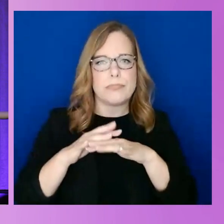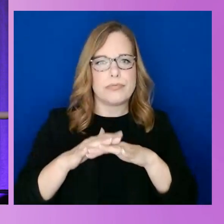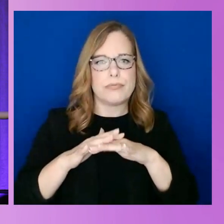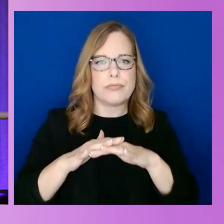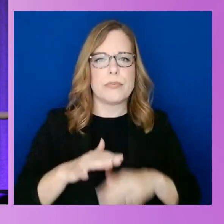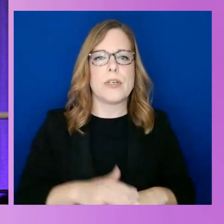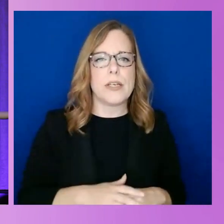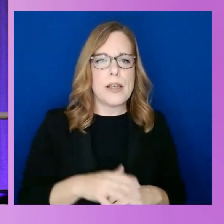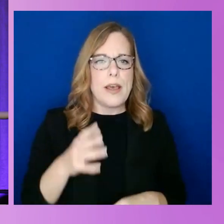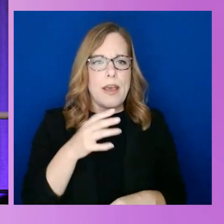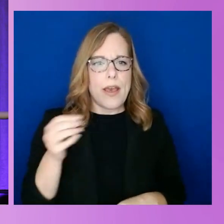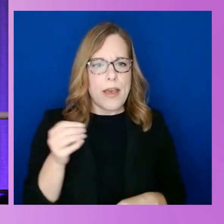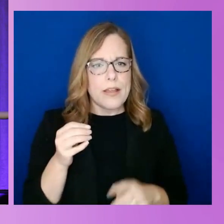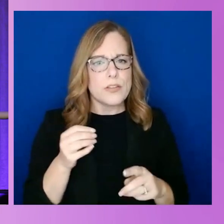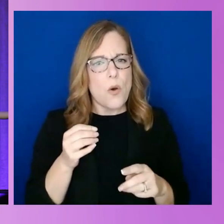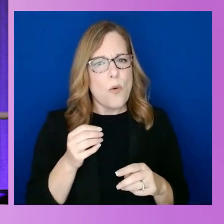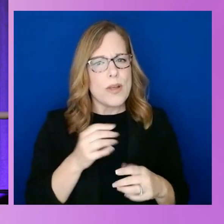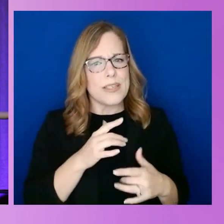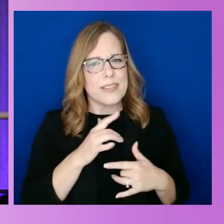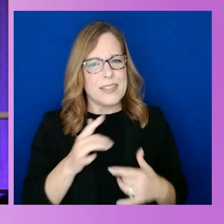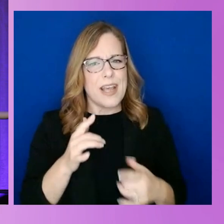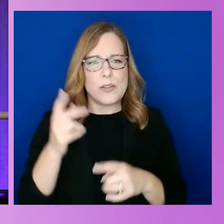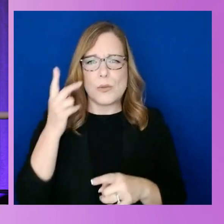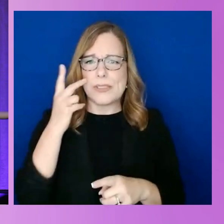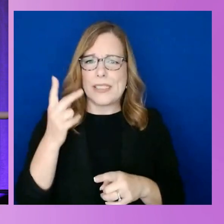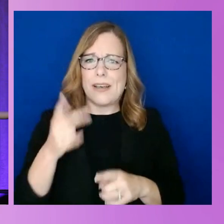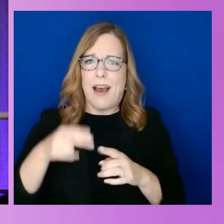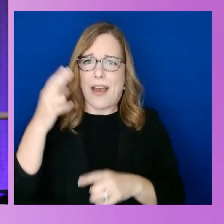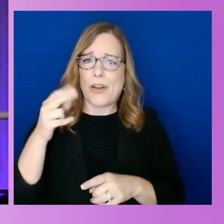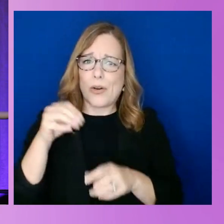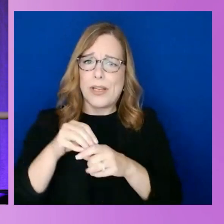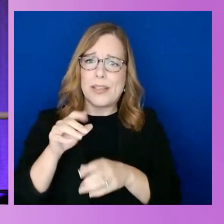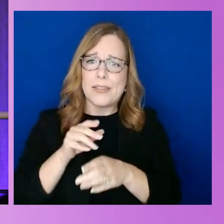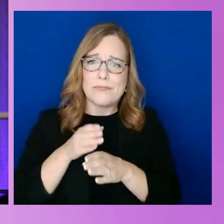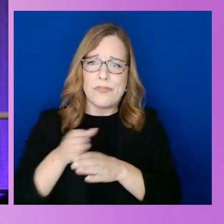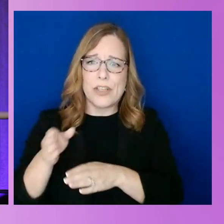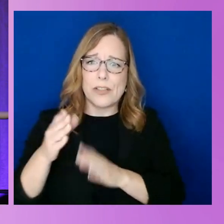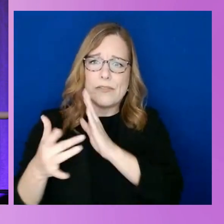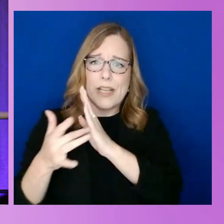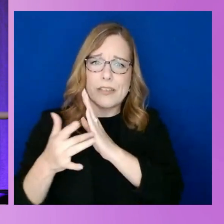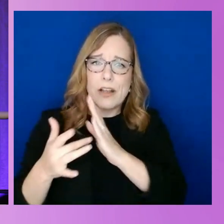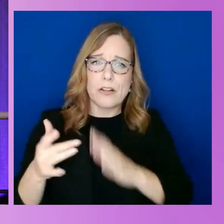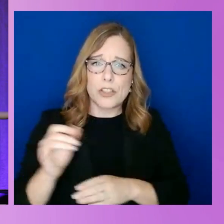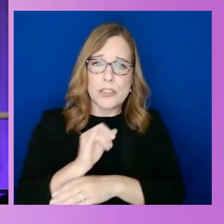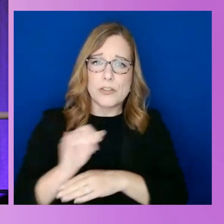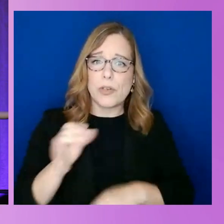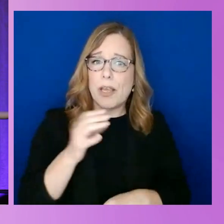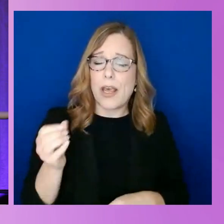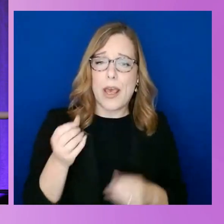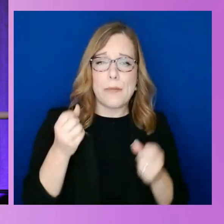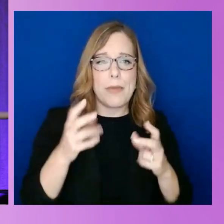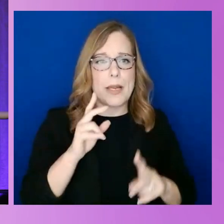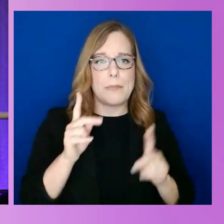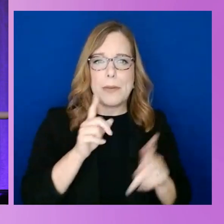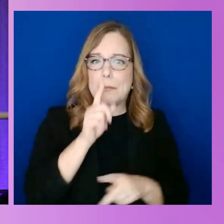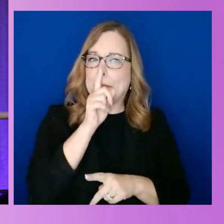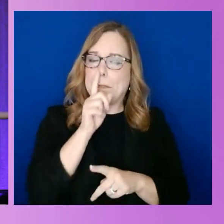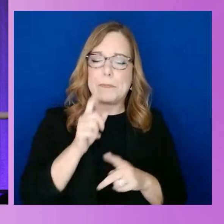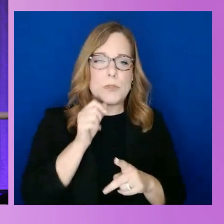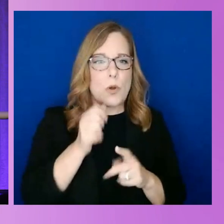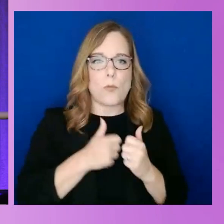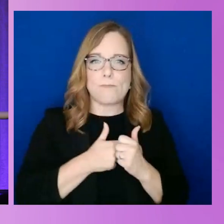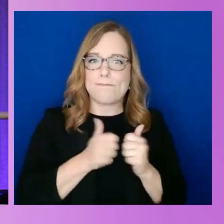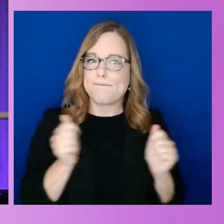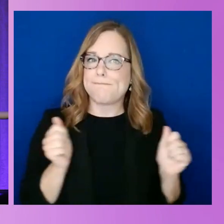many individuals don't self-identify. But the chances are you and I are all working with neurodivergent